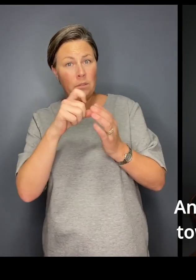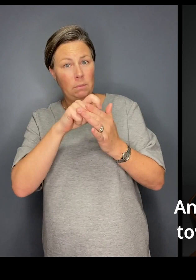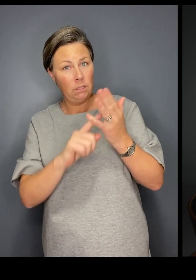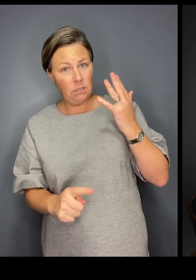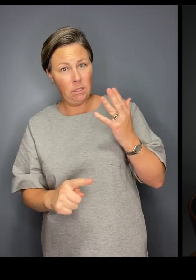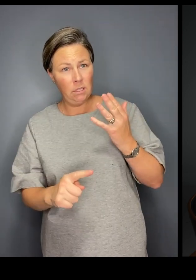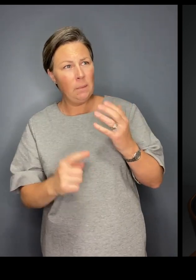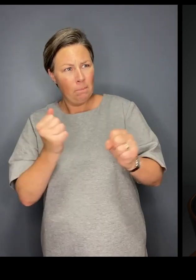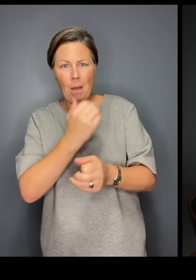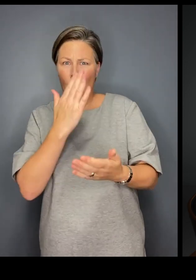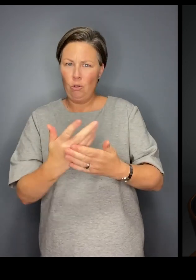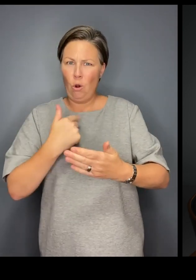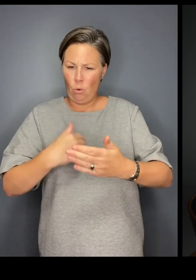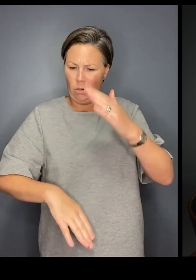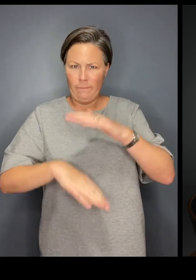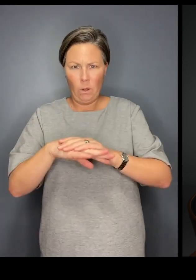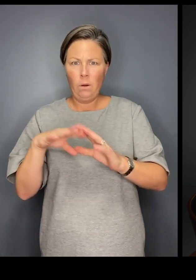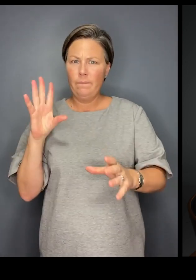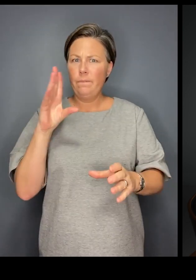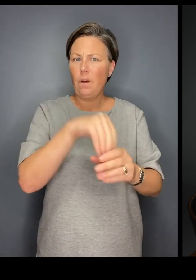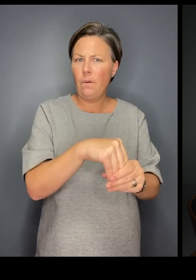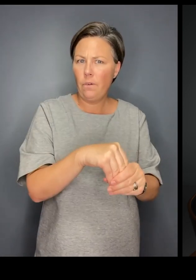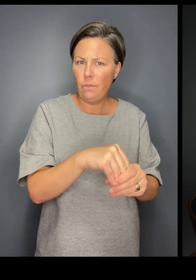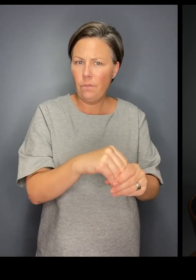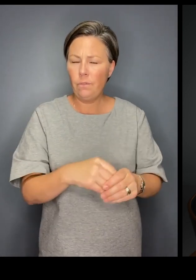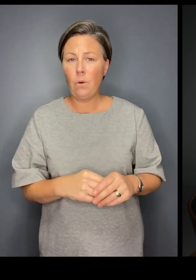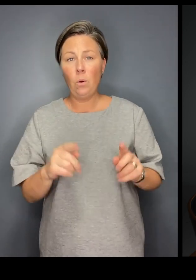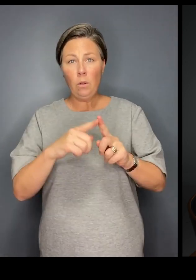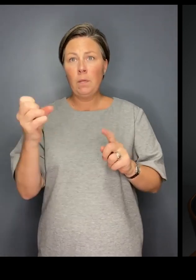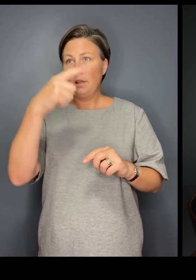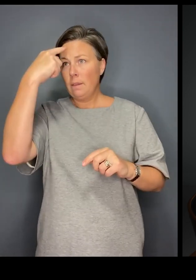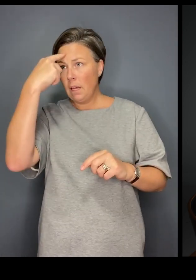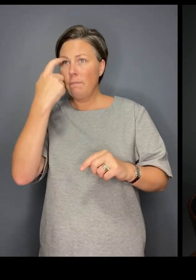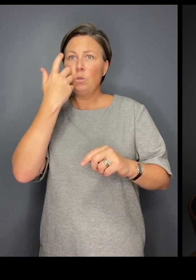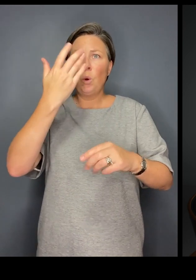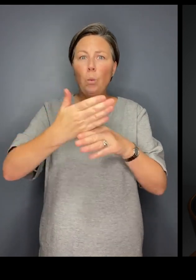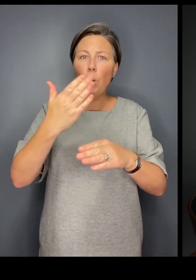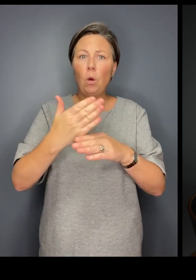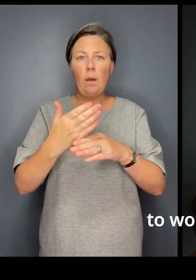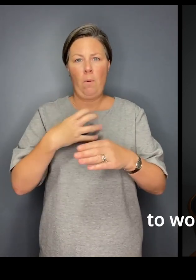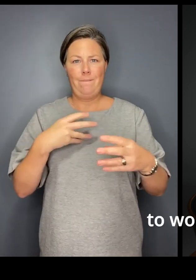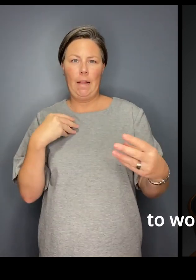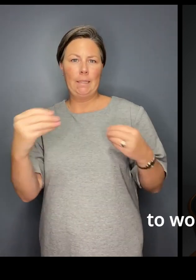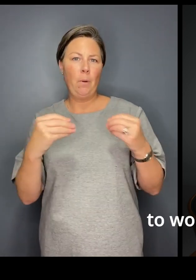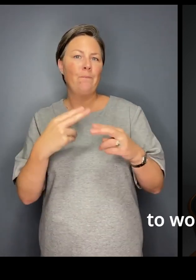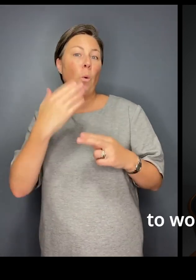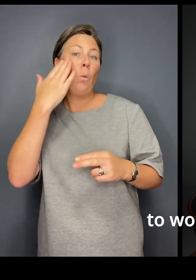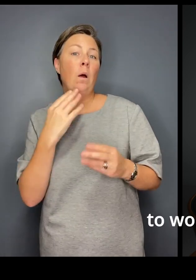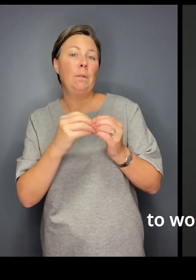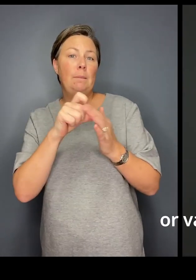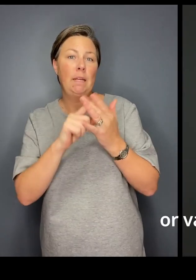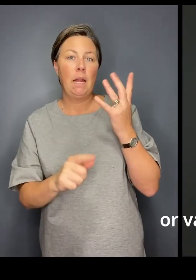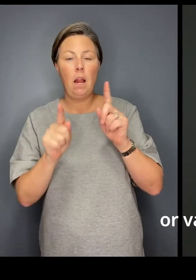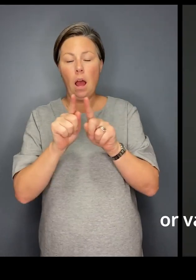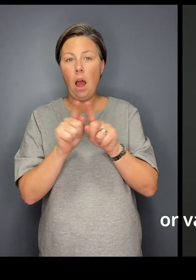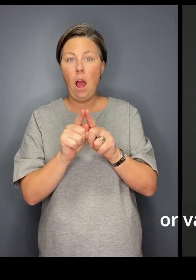workplaces more accessible by normalising flexibility, whether that's keeping some availability open to work from home arrangements